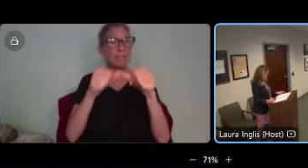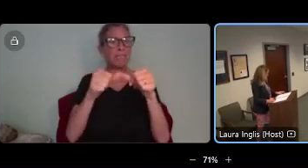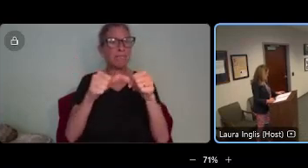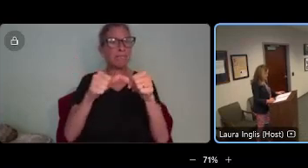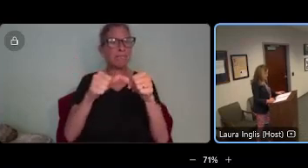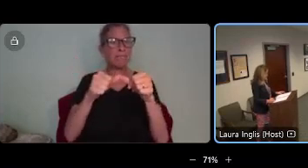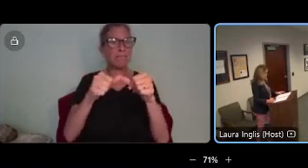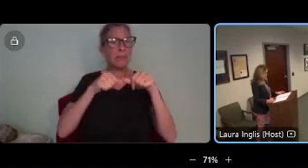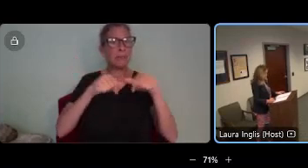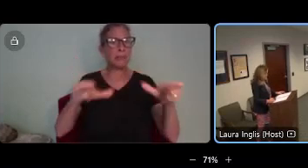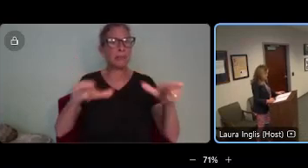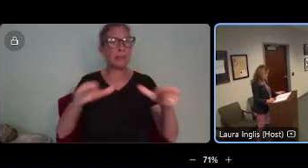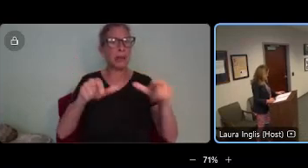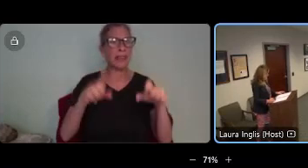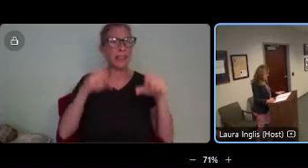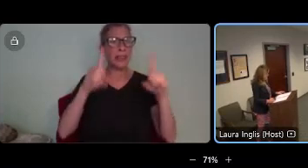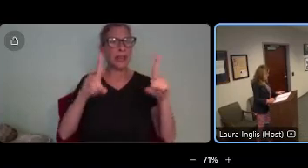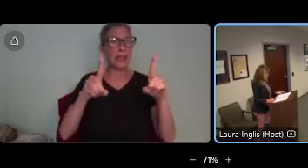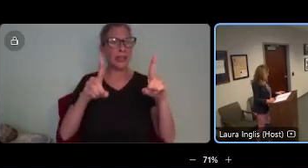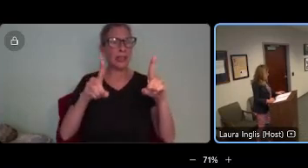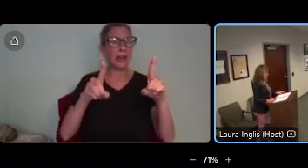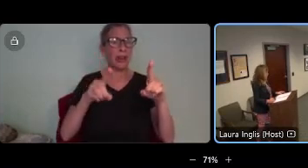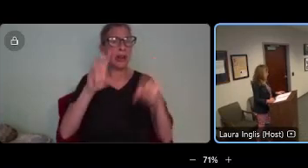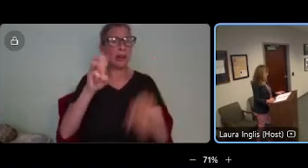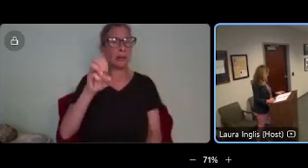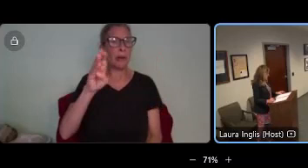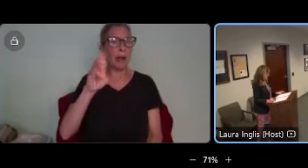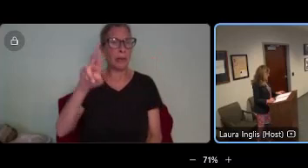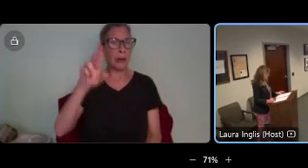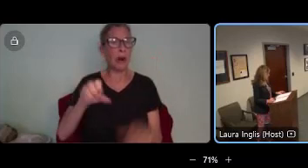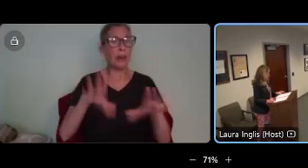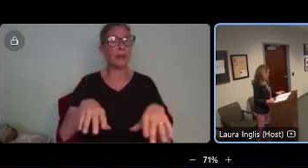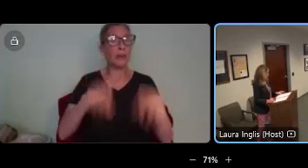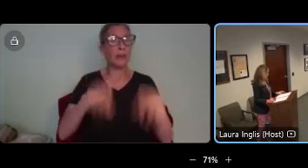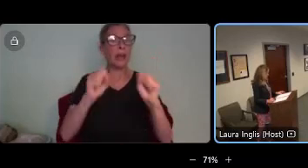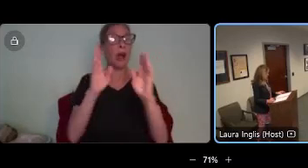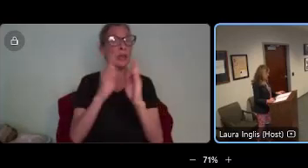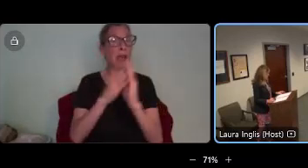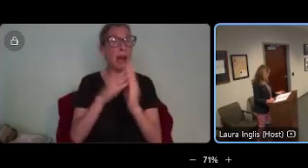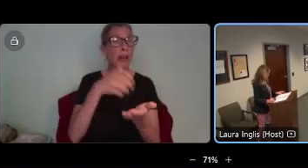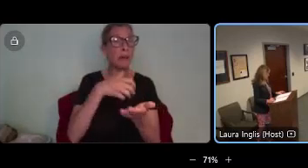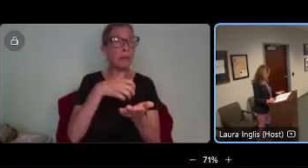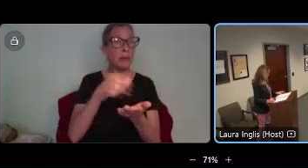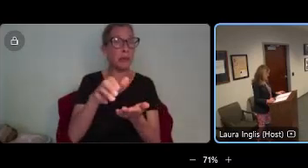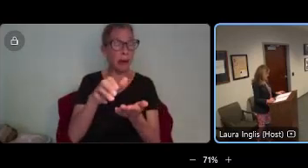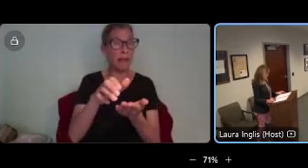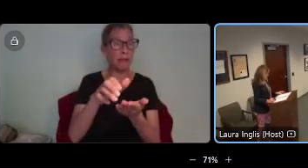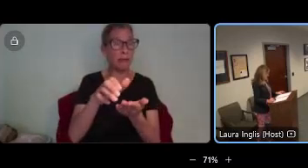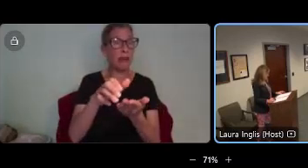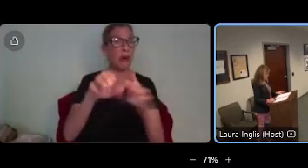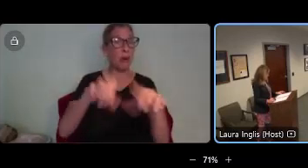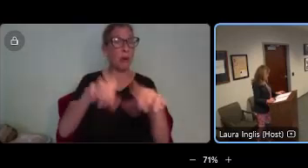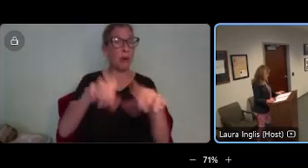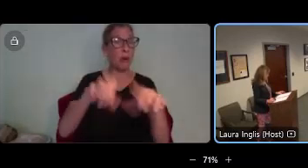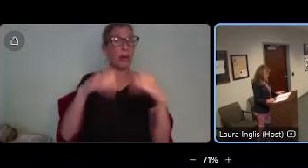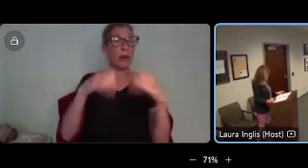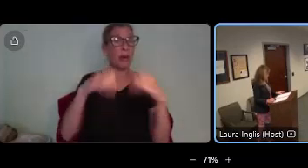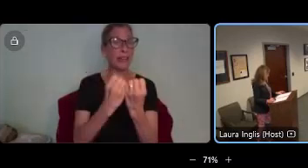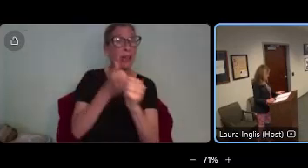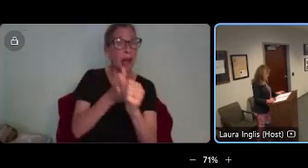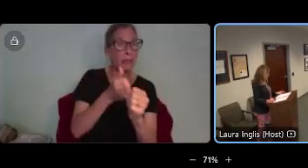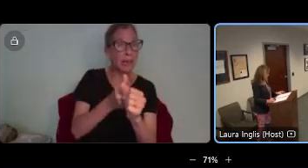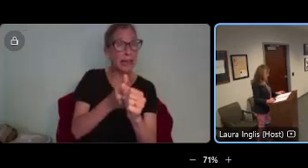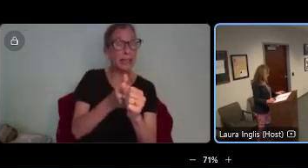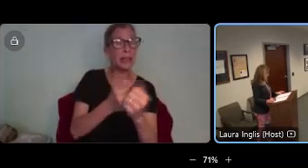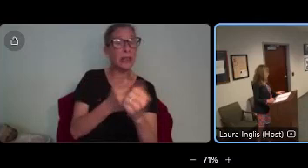educational webinars. We host conferences. We draft organizational updates and support our executive team. We support programs like